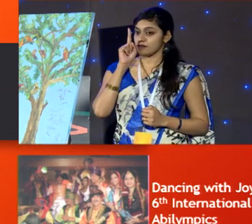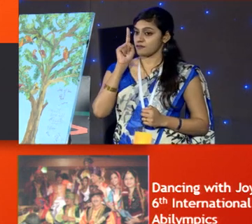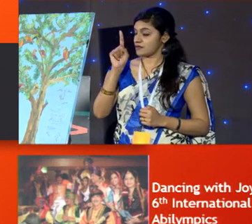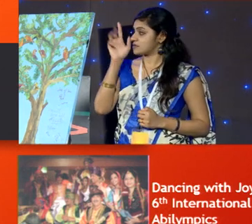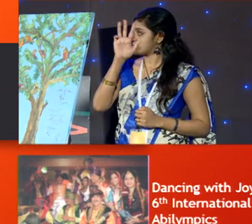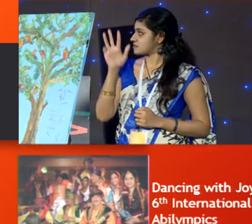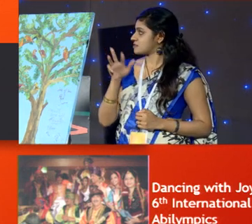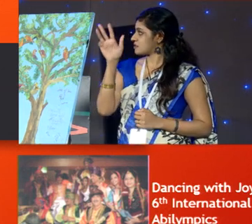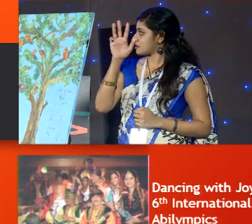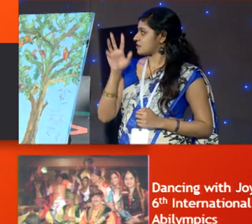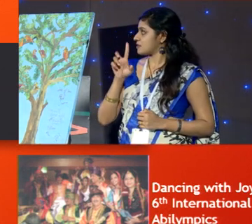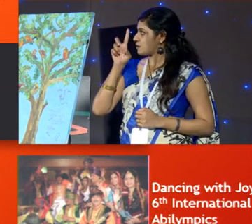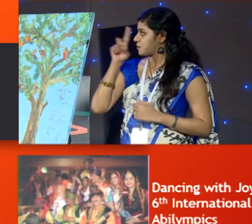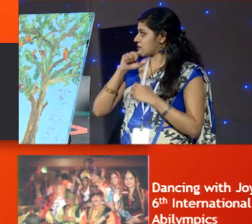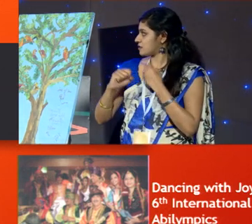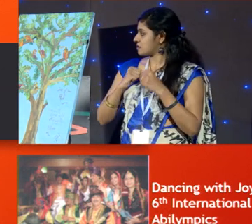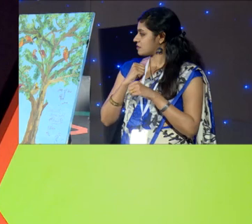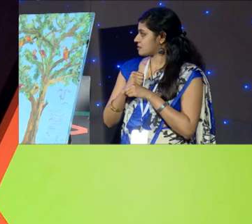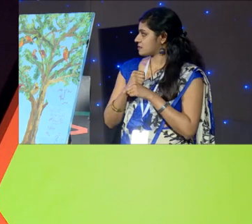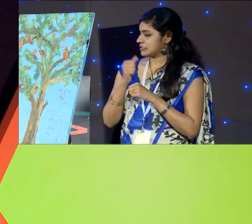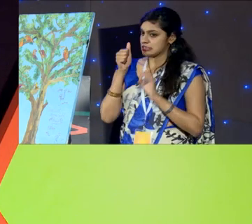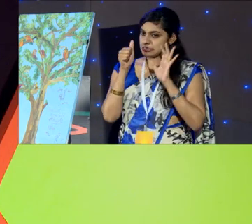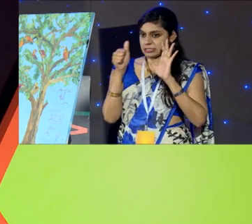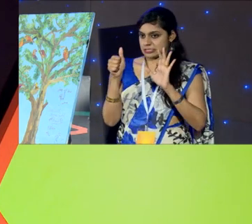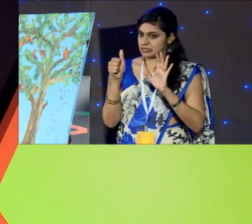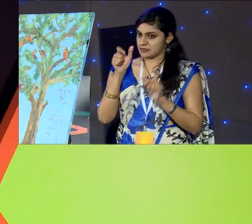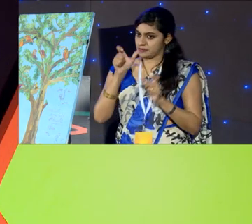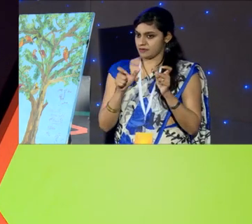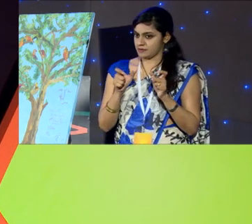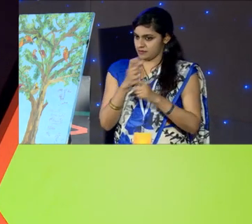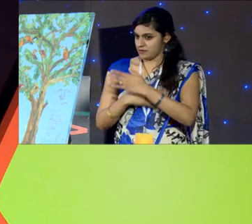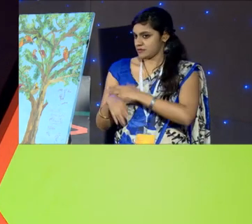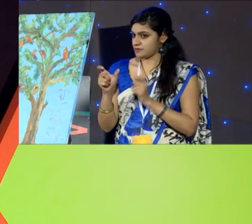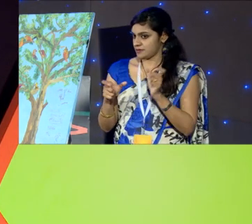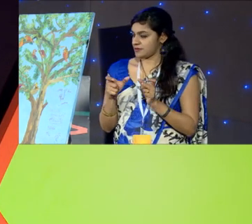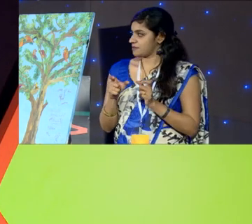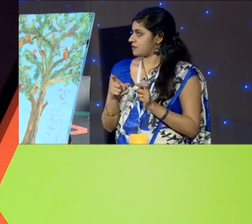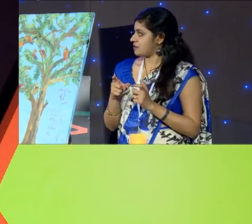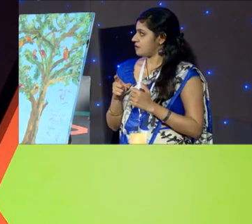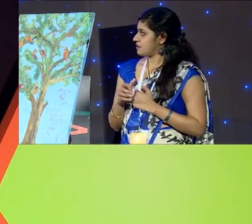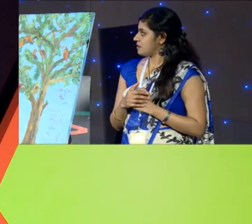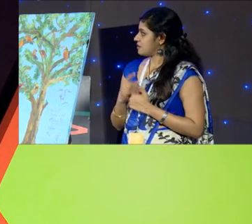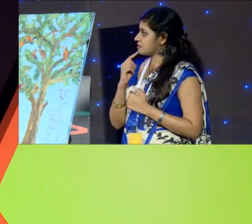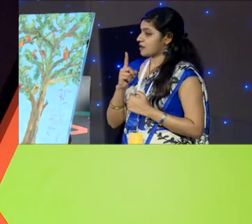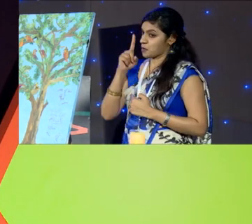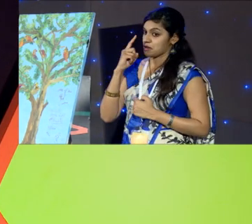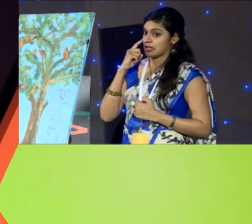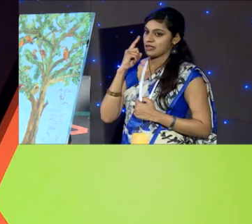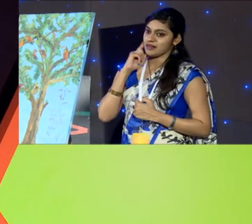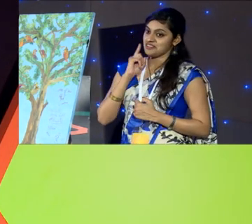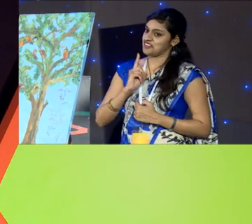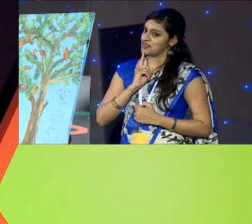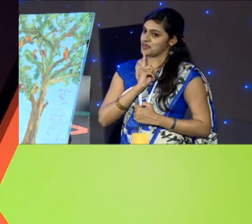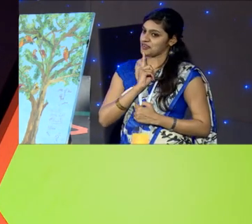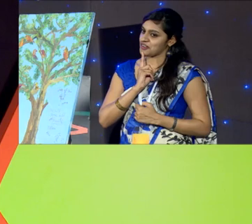Abilympics, I took 6 people with disability, and our girl with hearing impairment stole